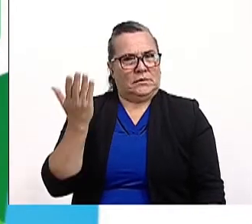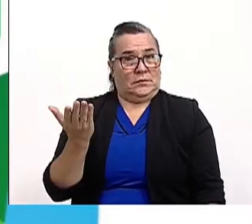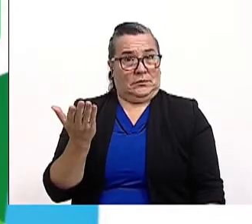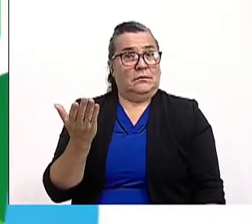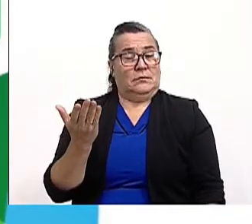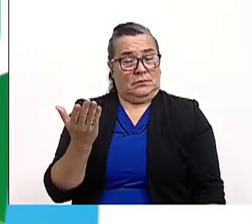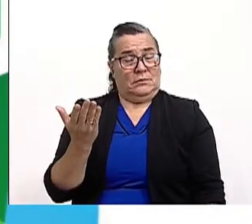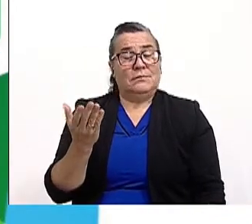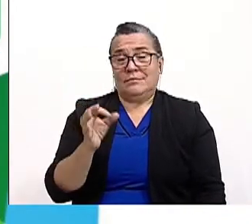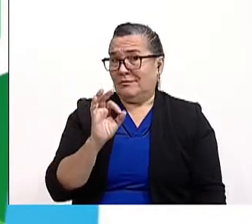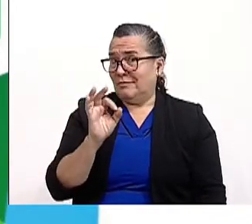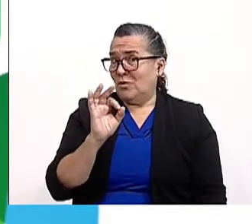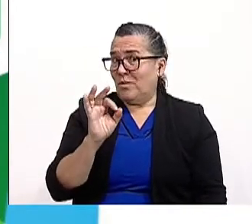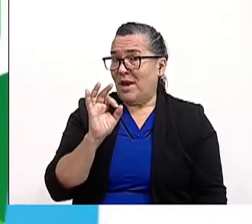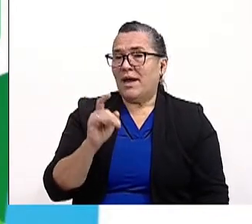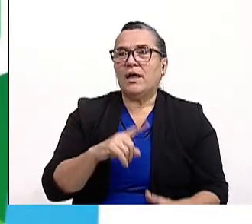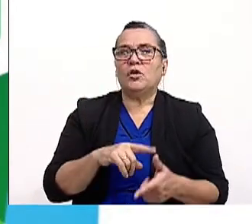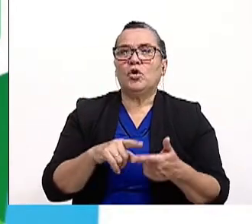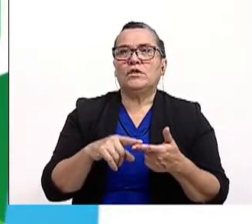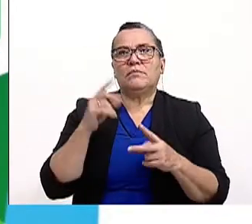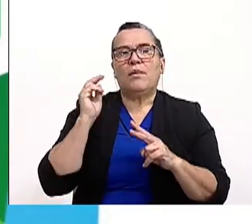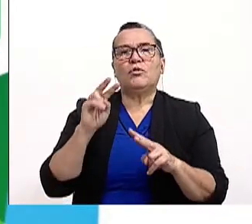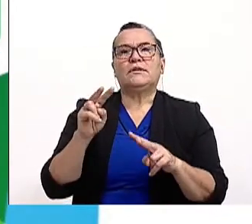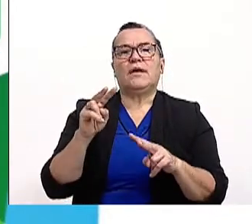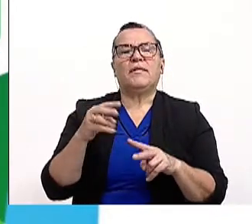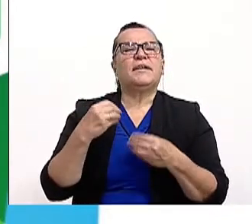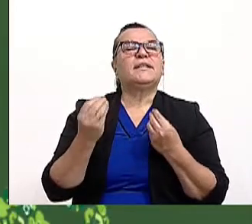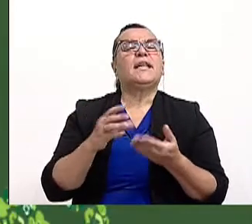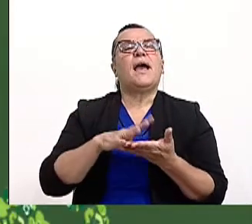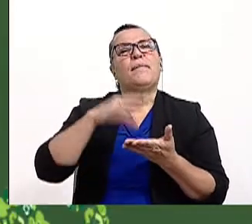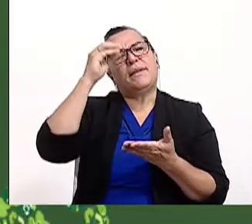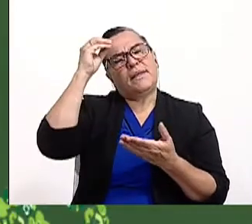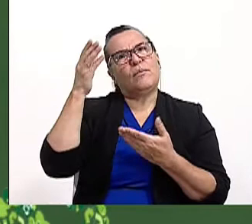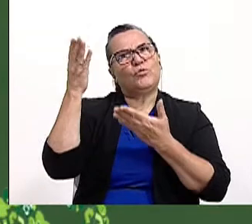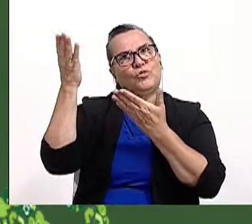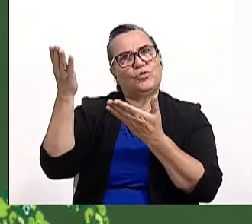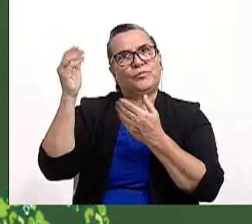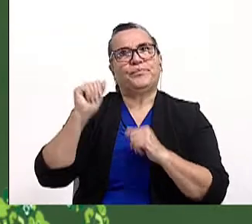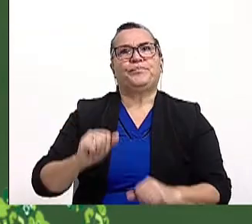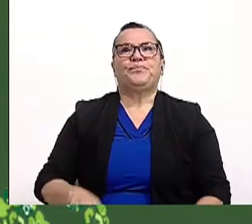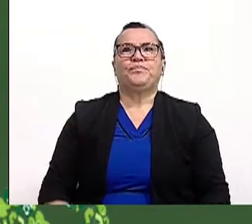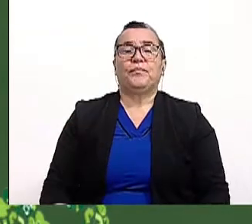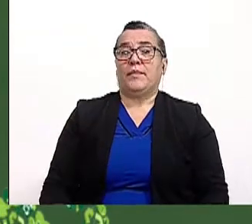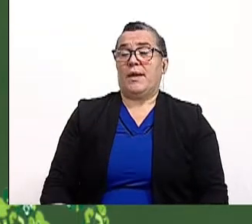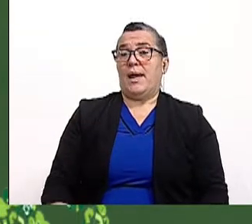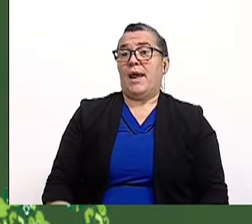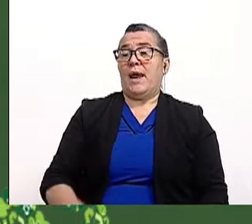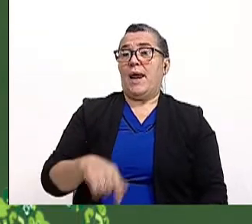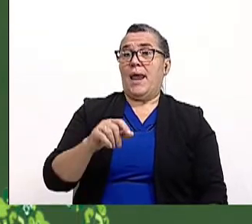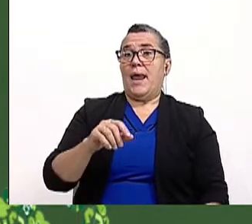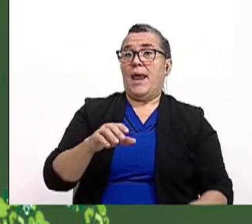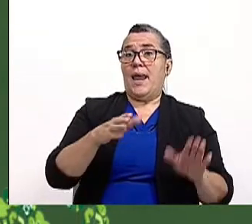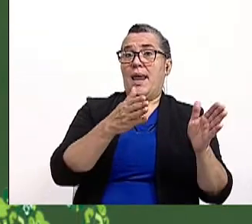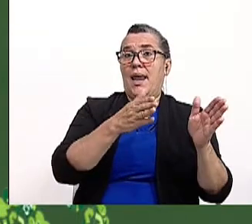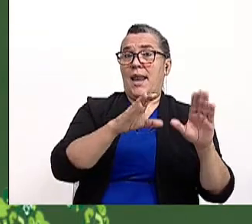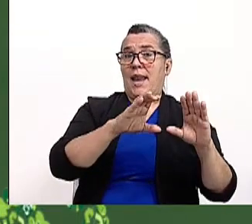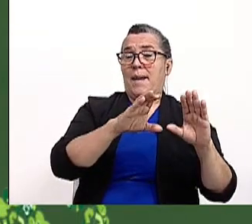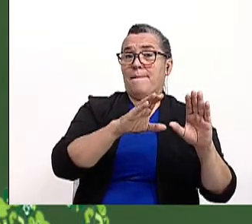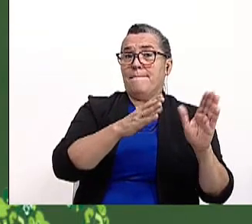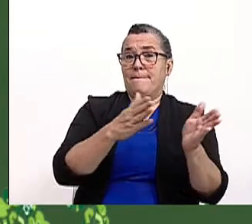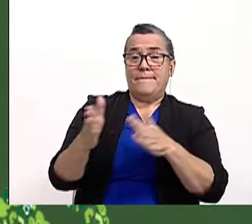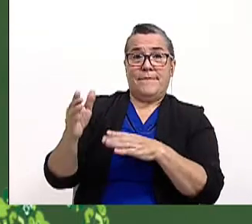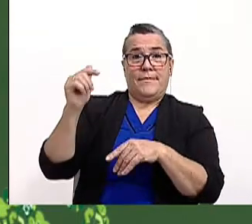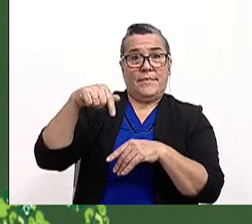Okay, very good. So let's see what we're going to learn today. Okay, plan for today's